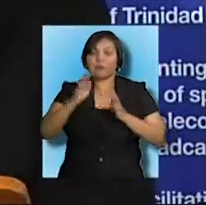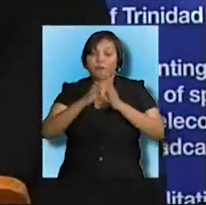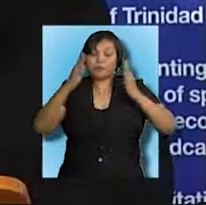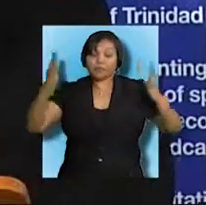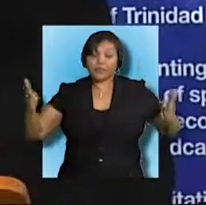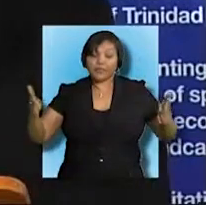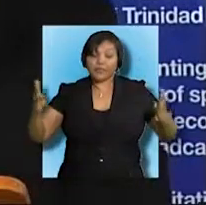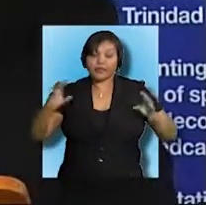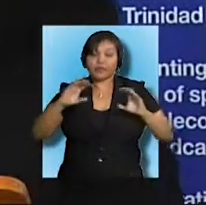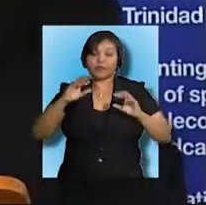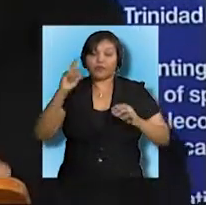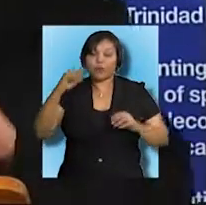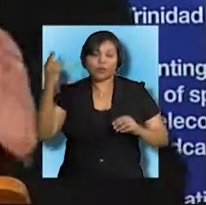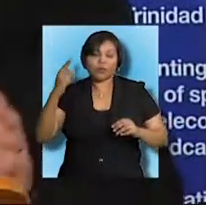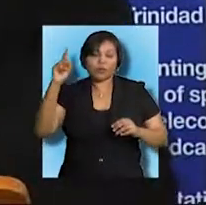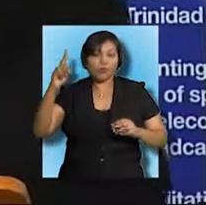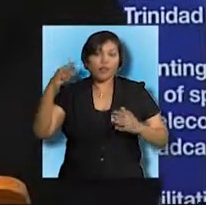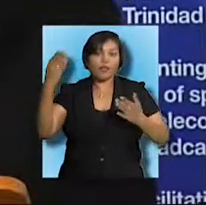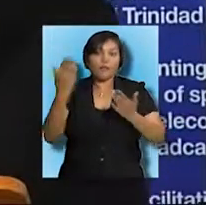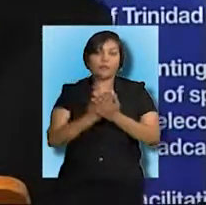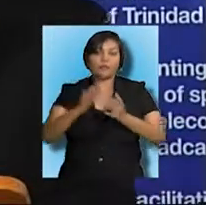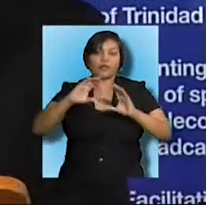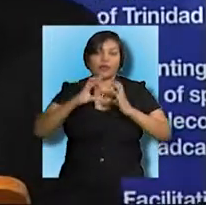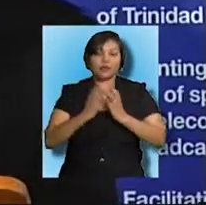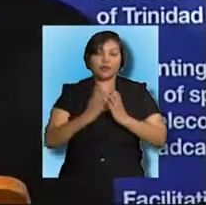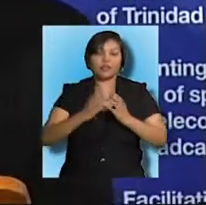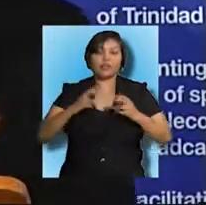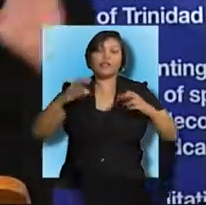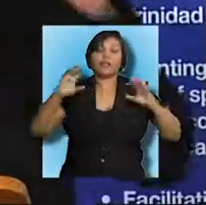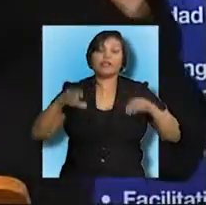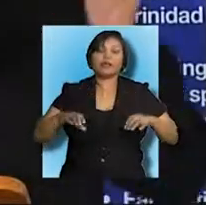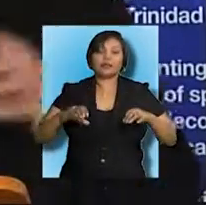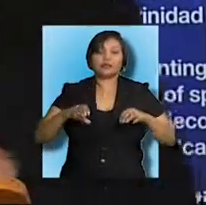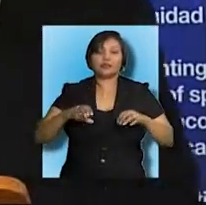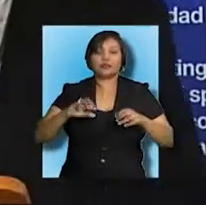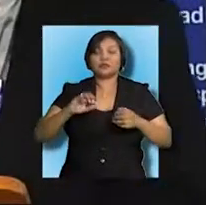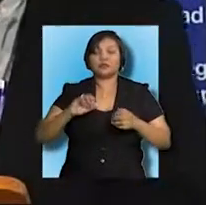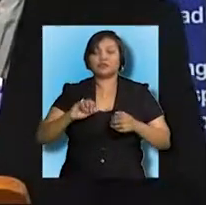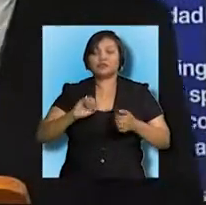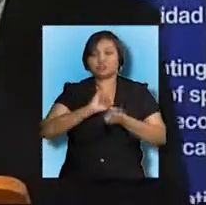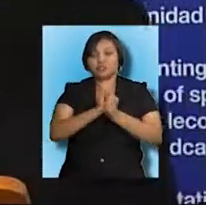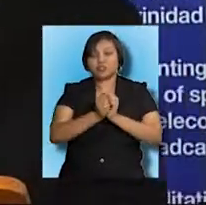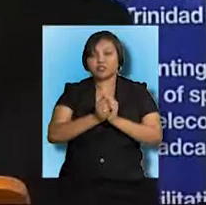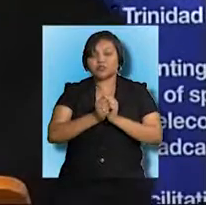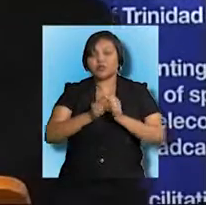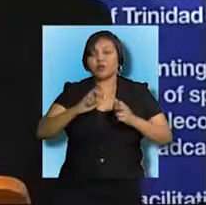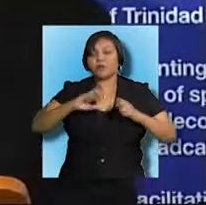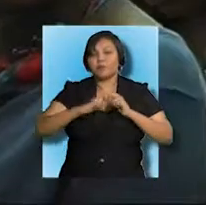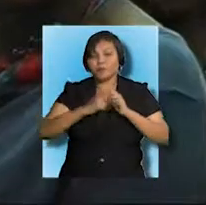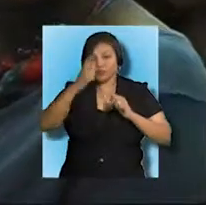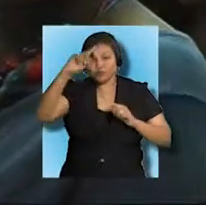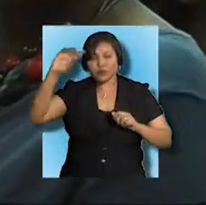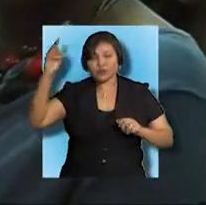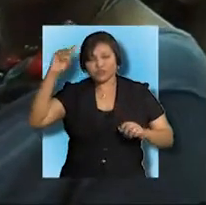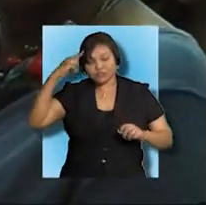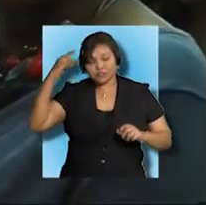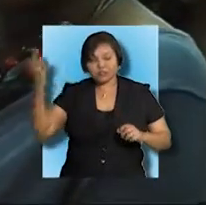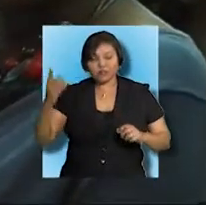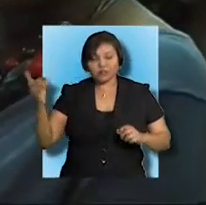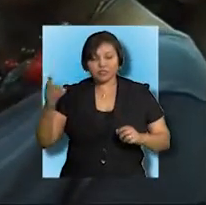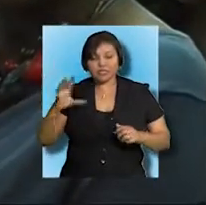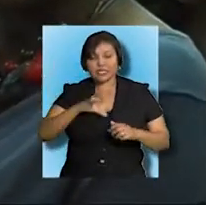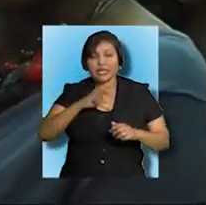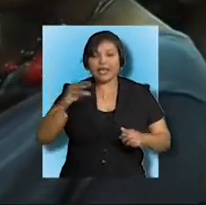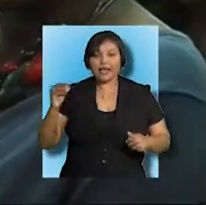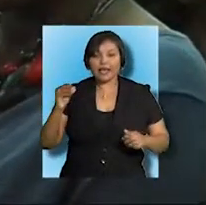of expression, on democracy, on all kinds of things like, those important things. And the government, under